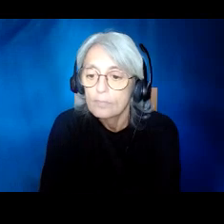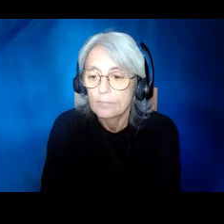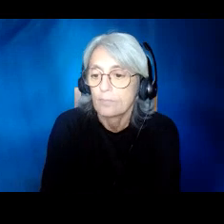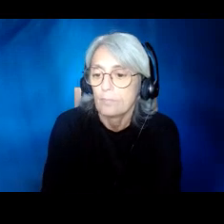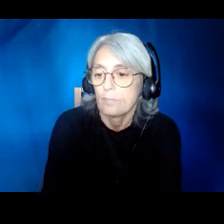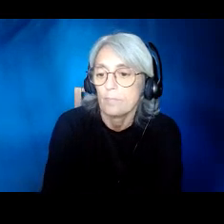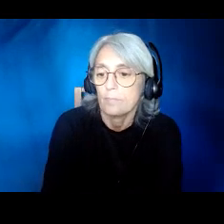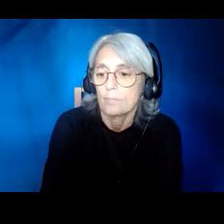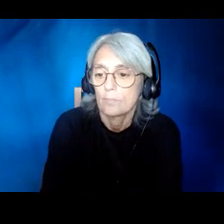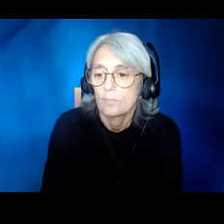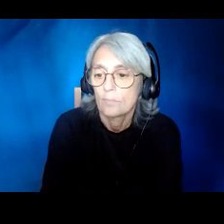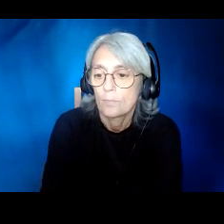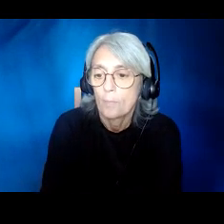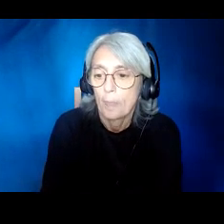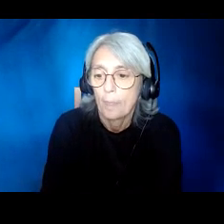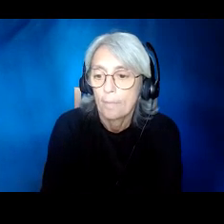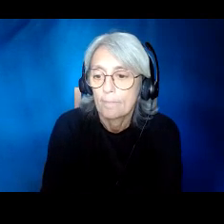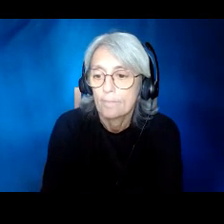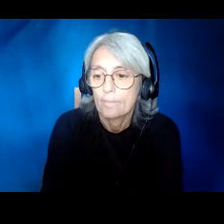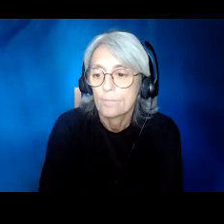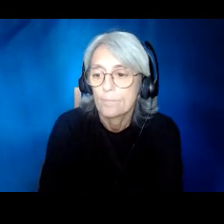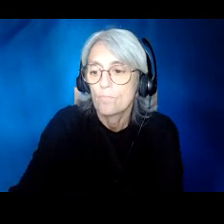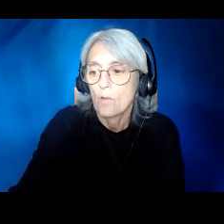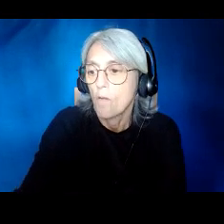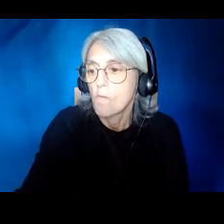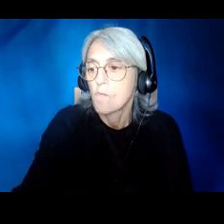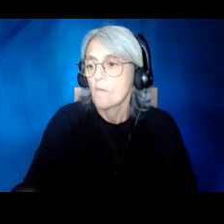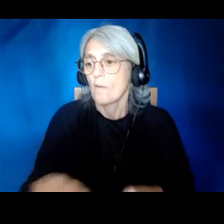recent CHP graduation. We have very